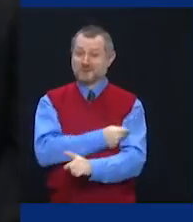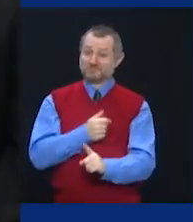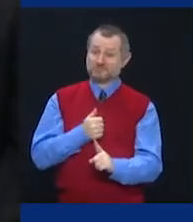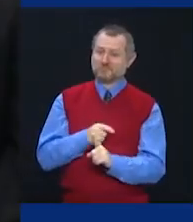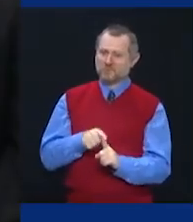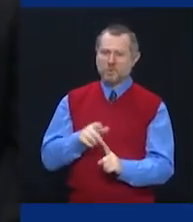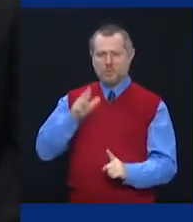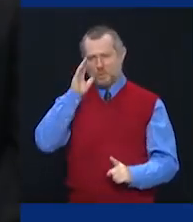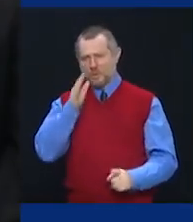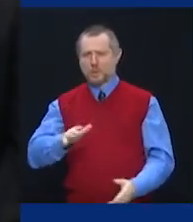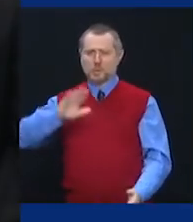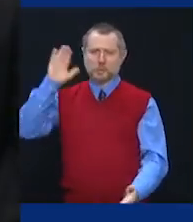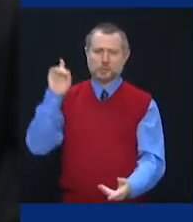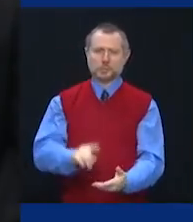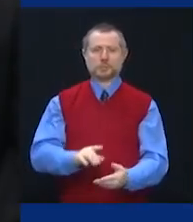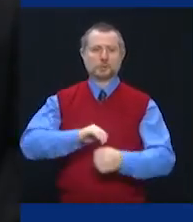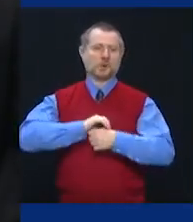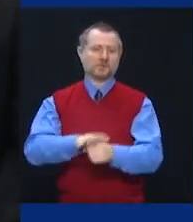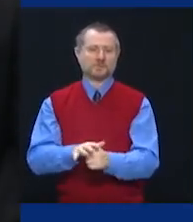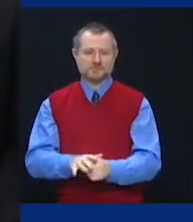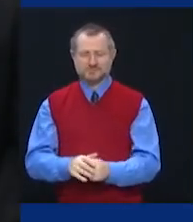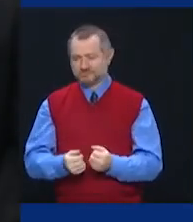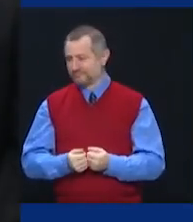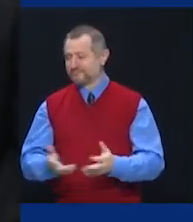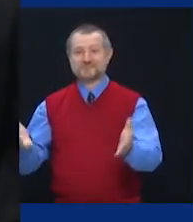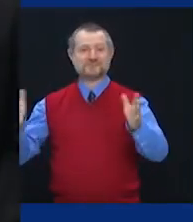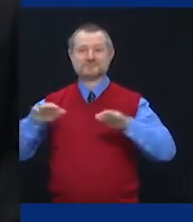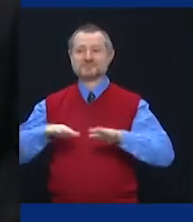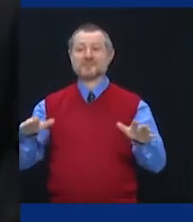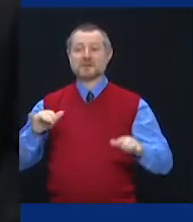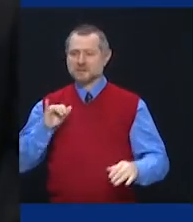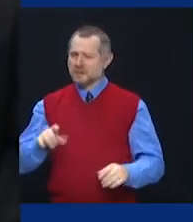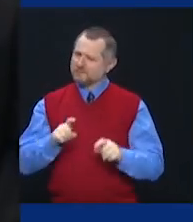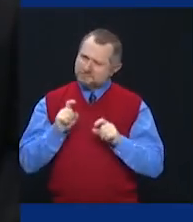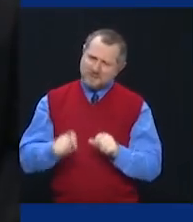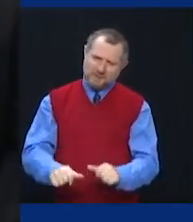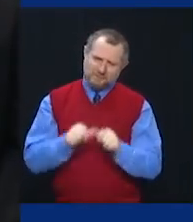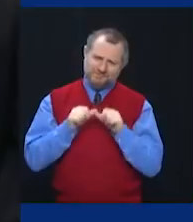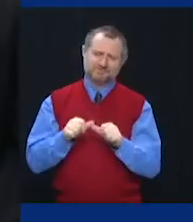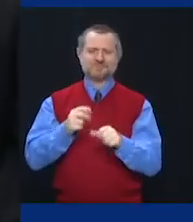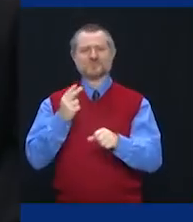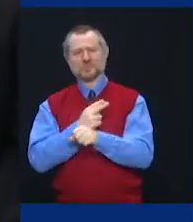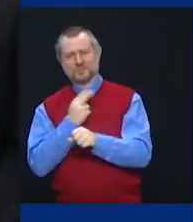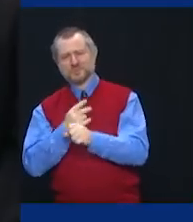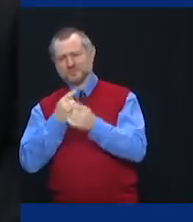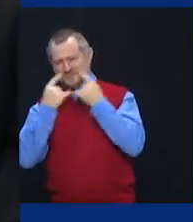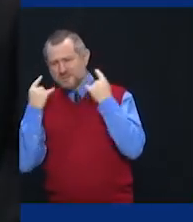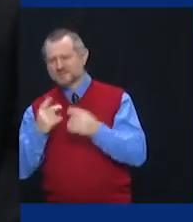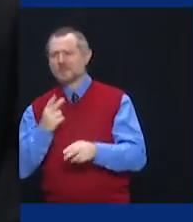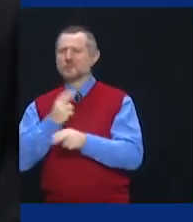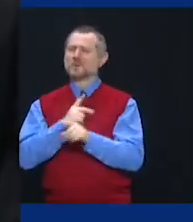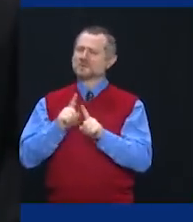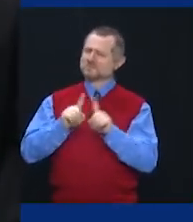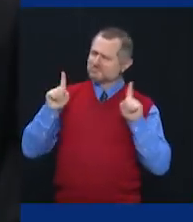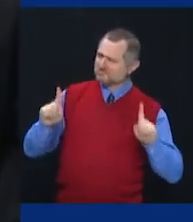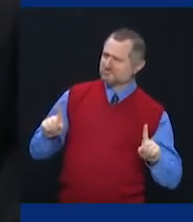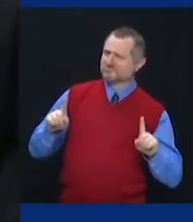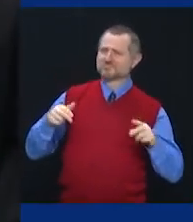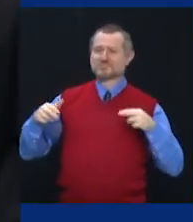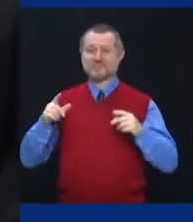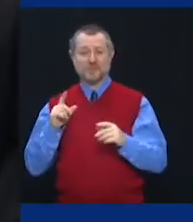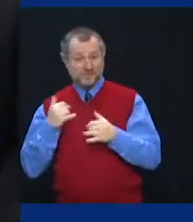this crisis. Combined with our continued vigilance to wear a mask and other behavioral measures, the vaccine is driving down New